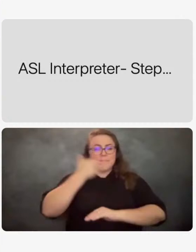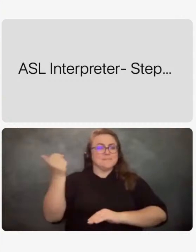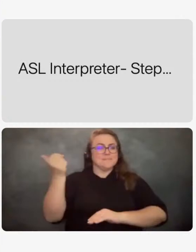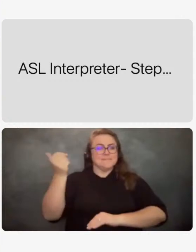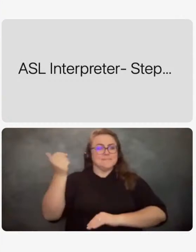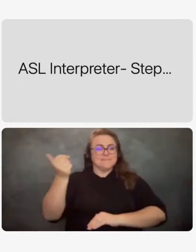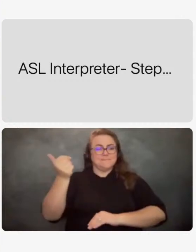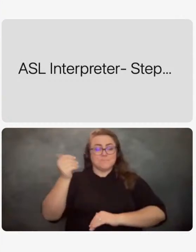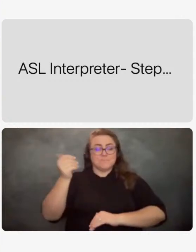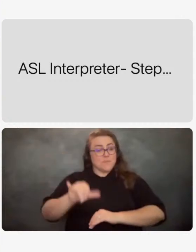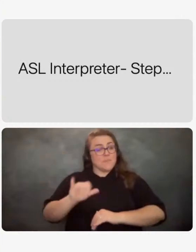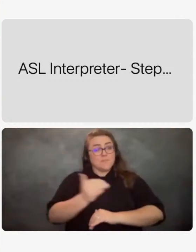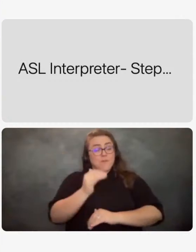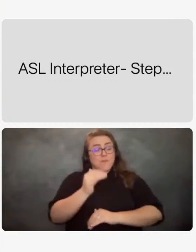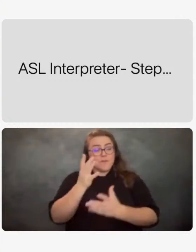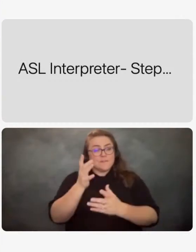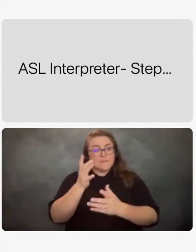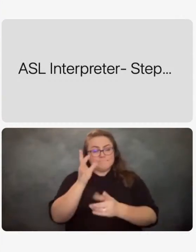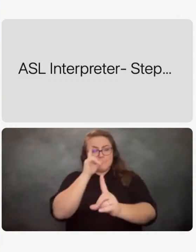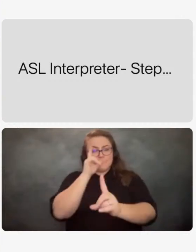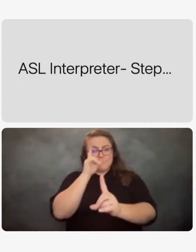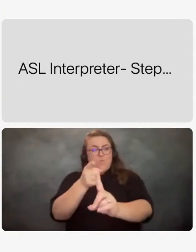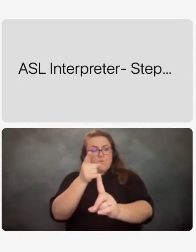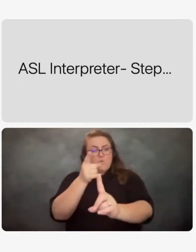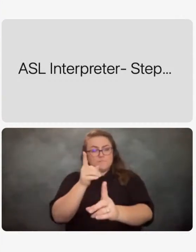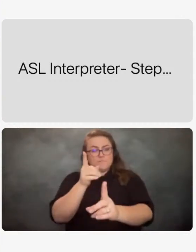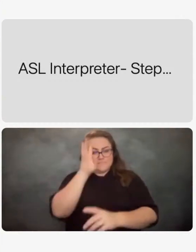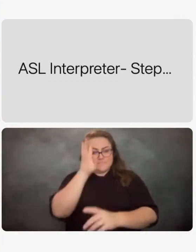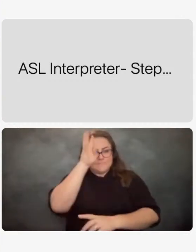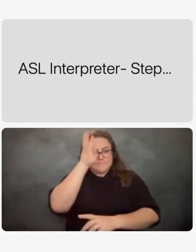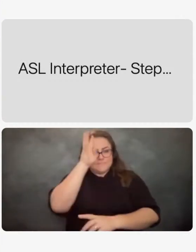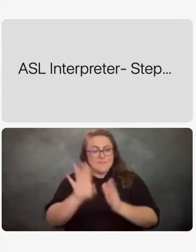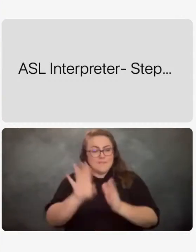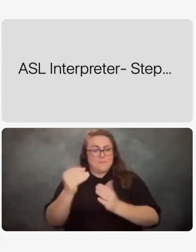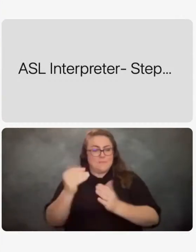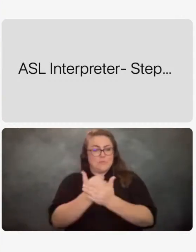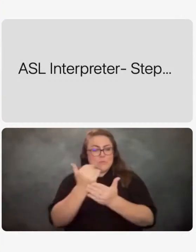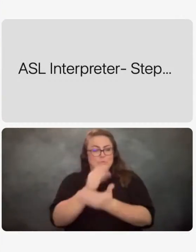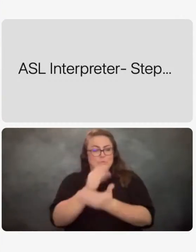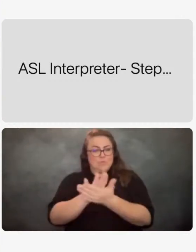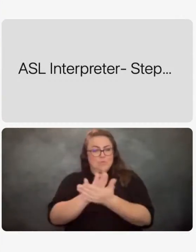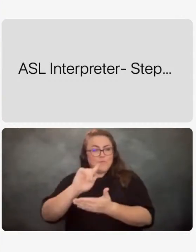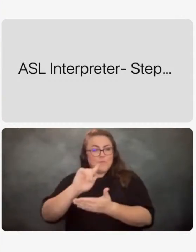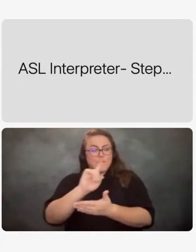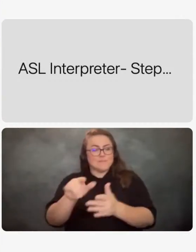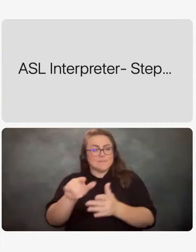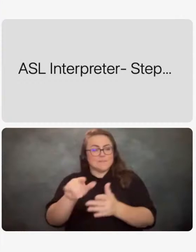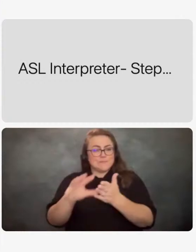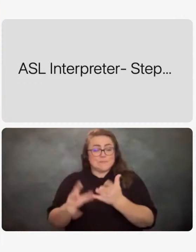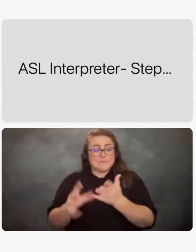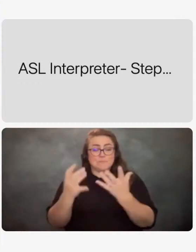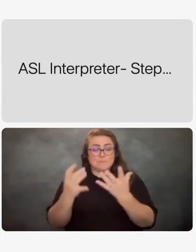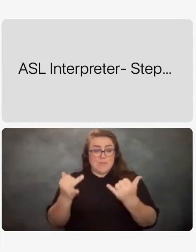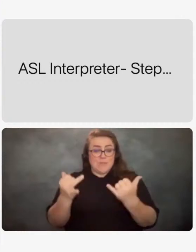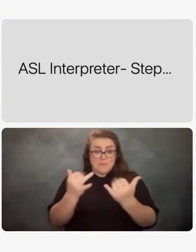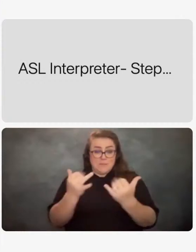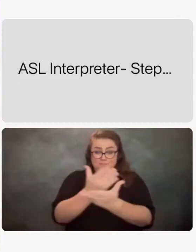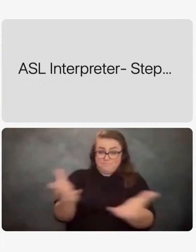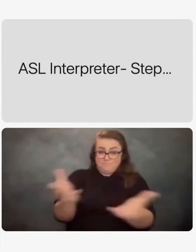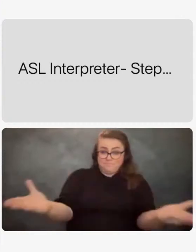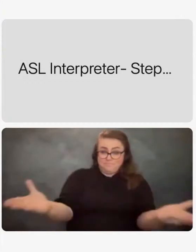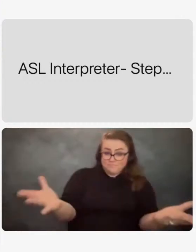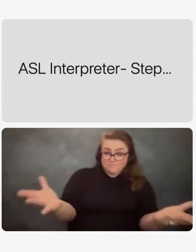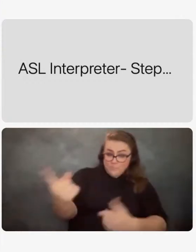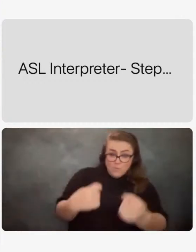new school for our kids. So with that, I will turn over to the board for questions. Thank